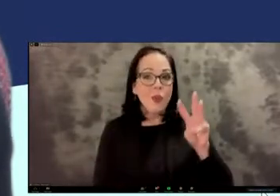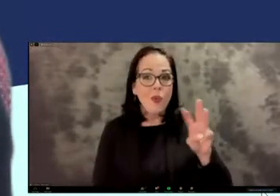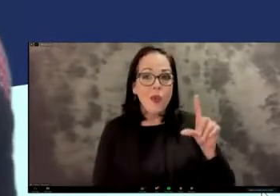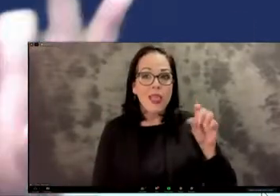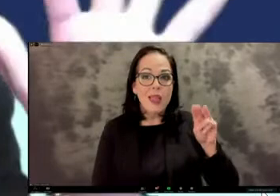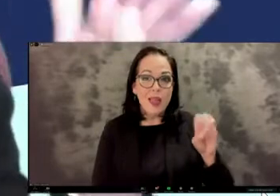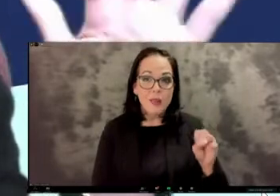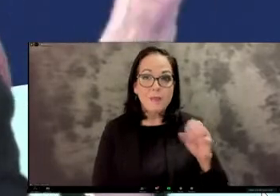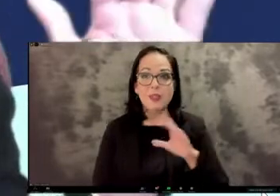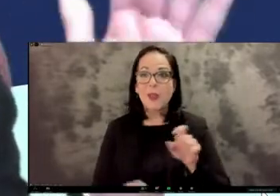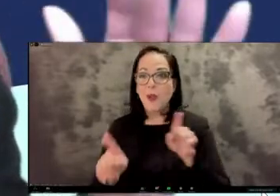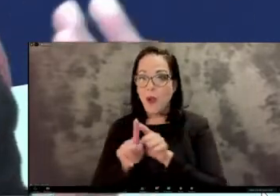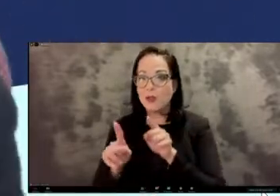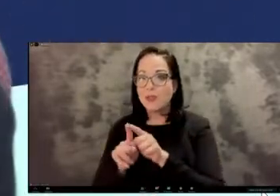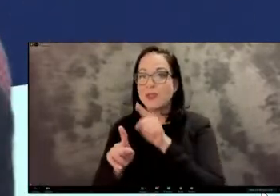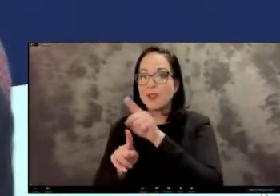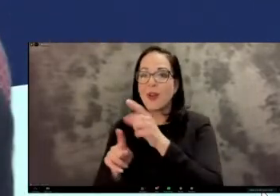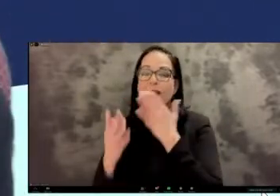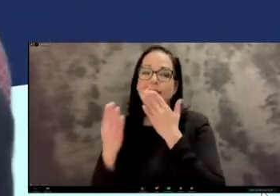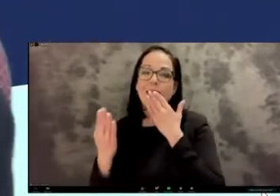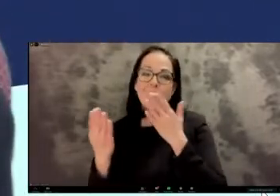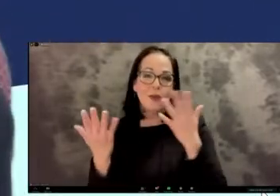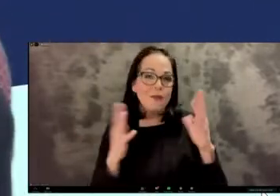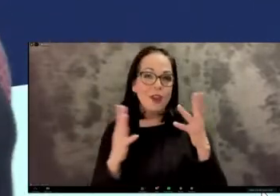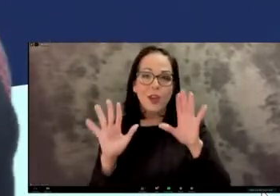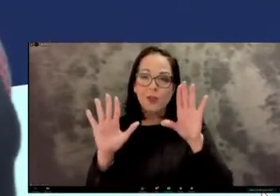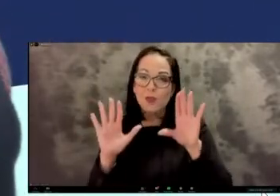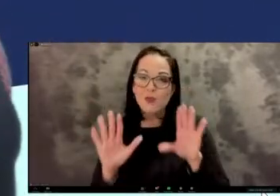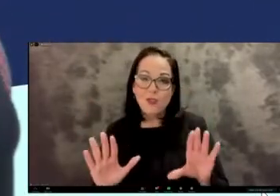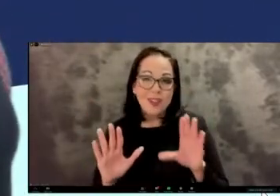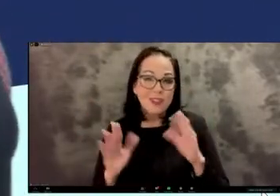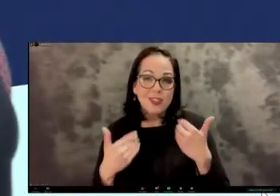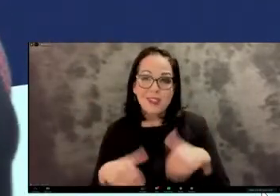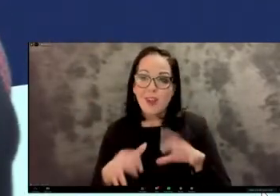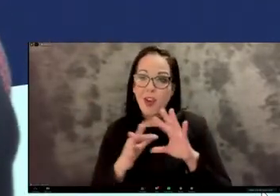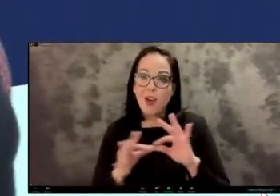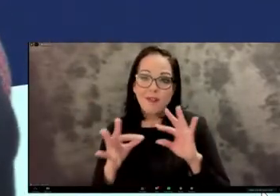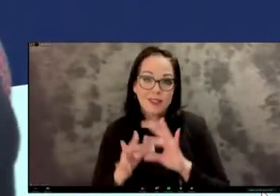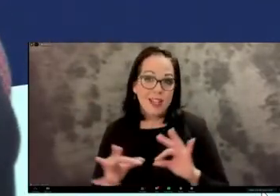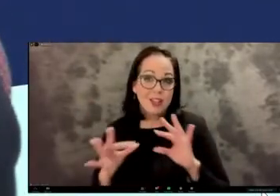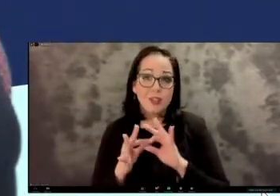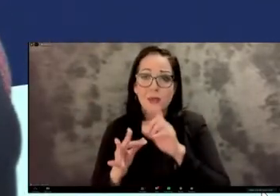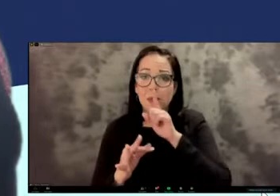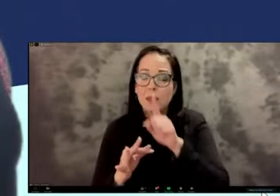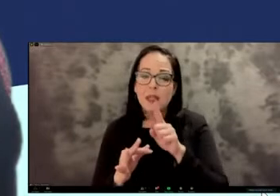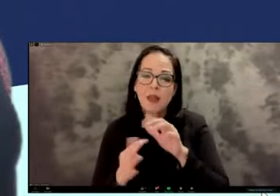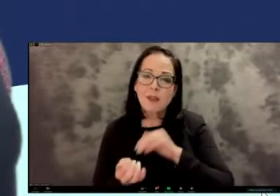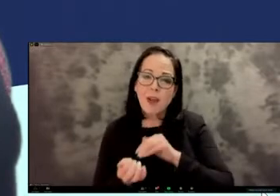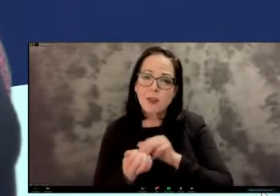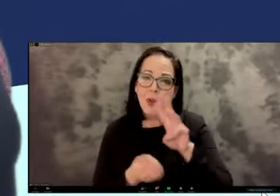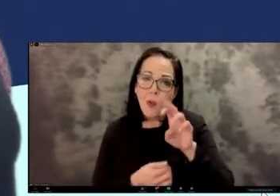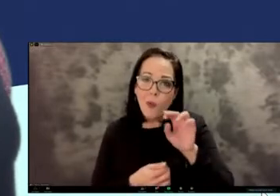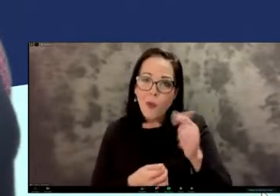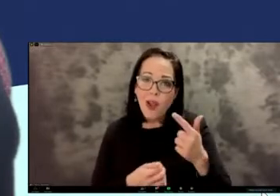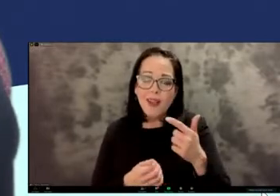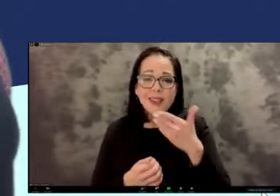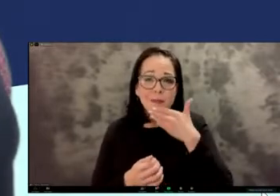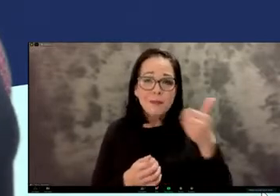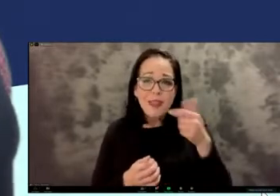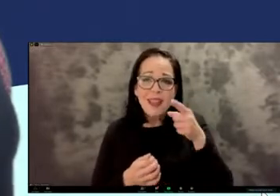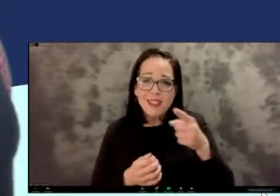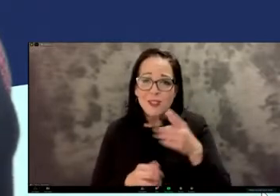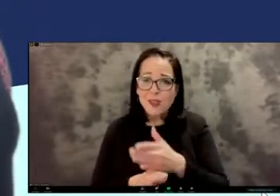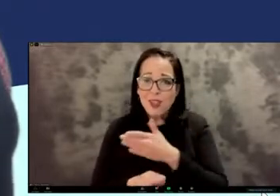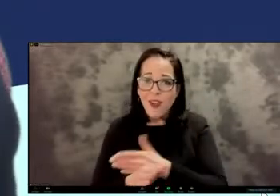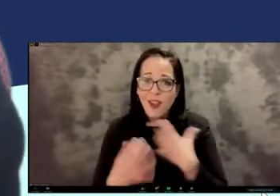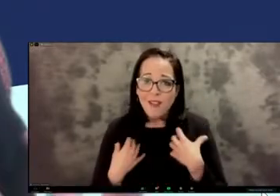just really rich conversation. Deeply, deeply appreciative. Dr. Wong, we continue to wish you well in your recovery. Appreciate you joining us today.